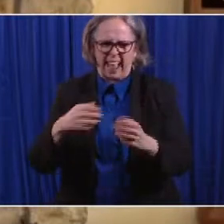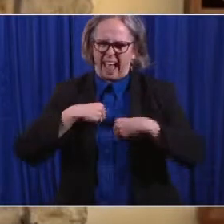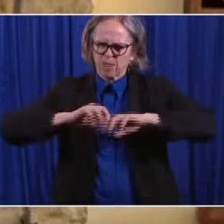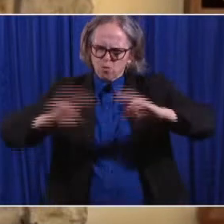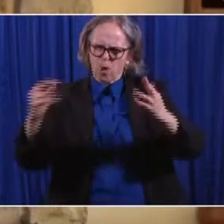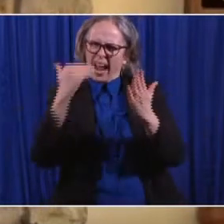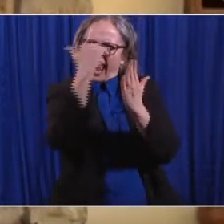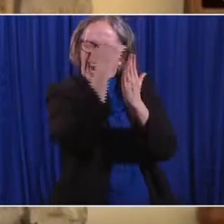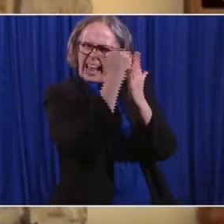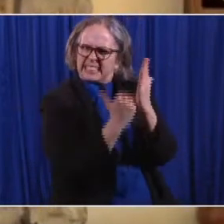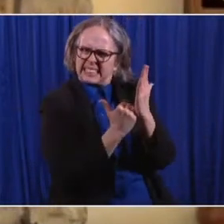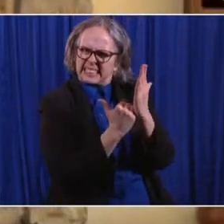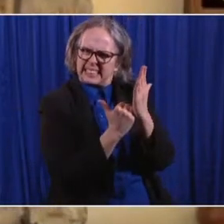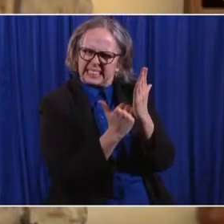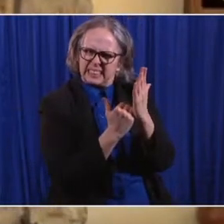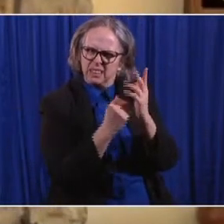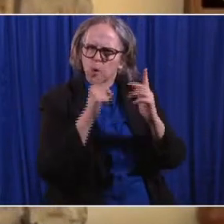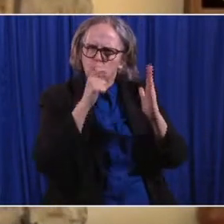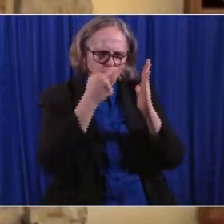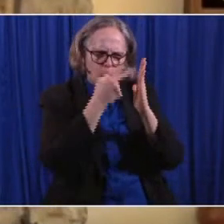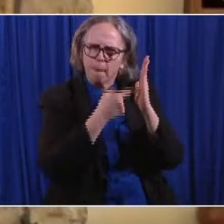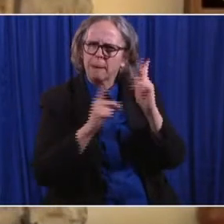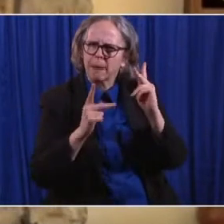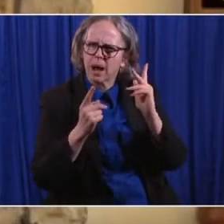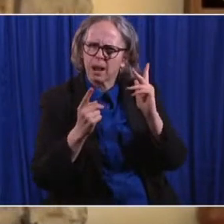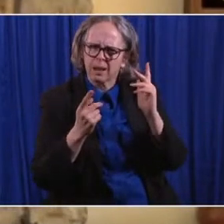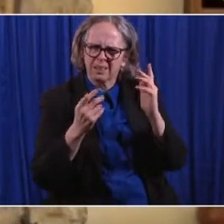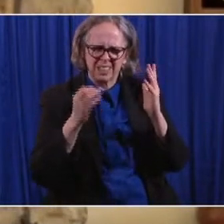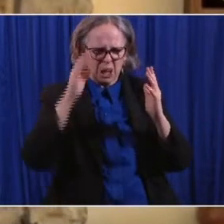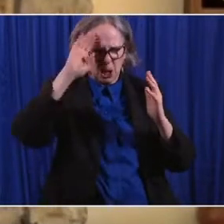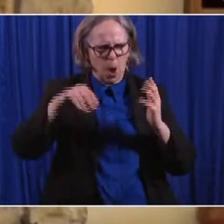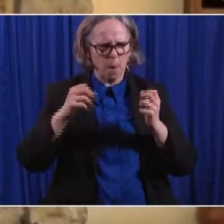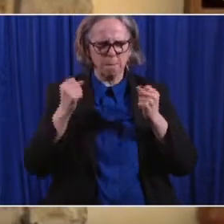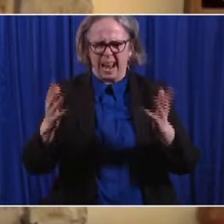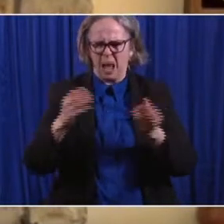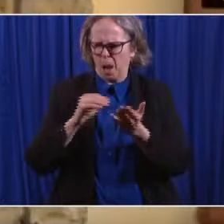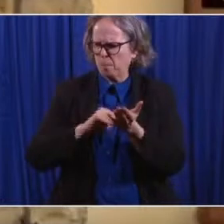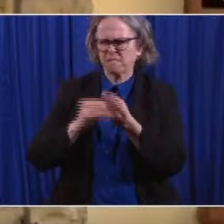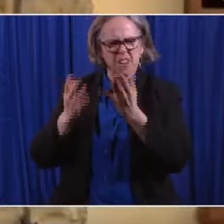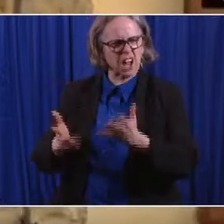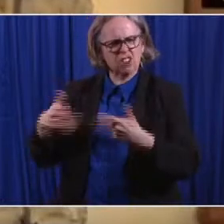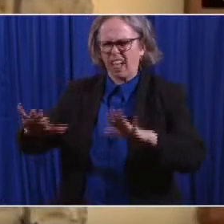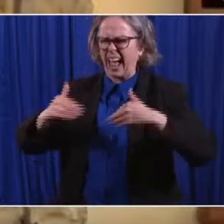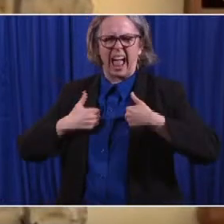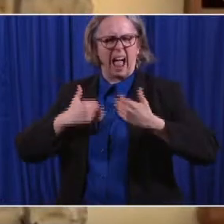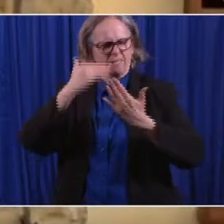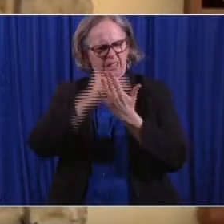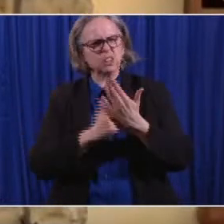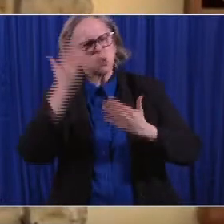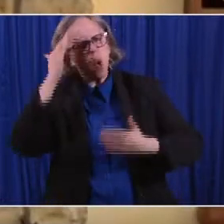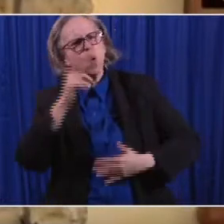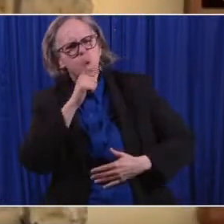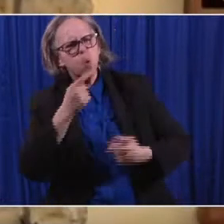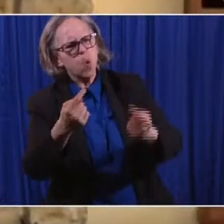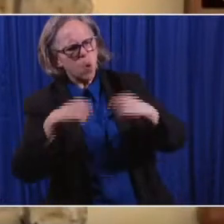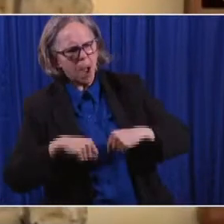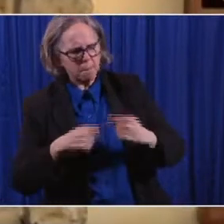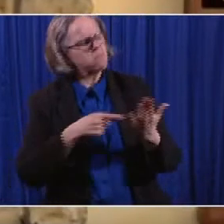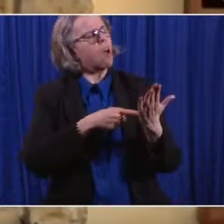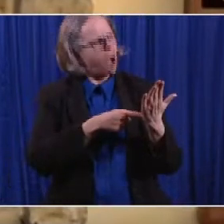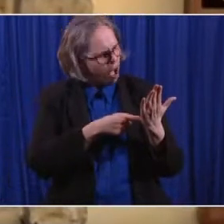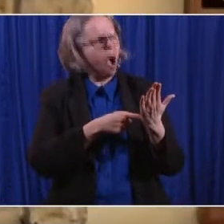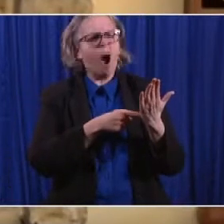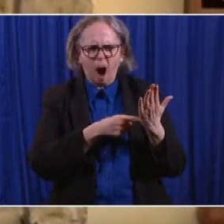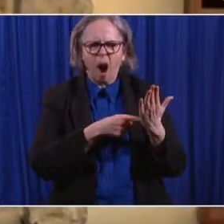know that a number of them do have a list. And we've asked them to get that list from people who are